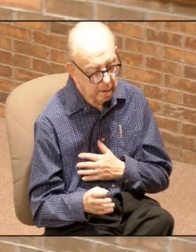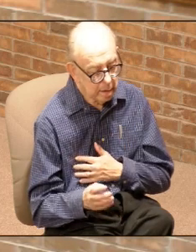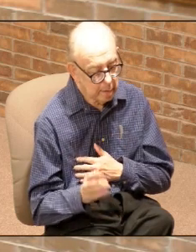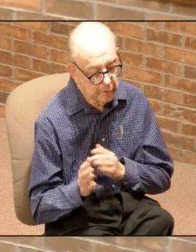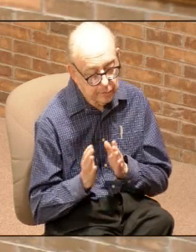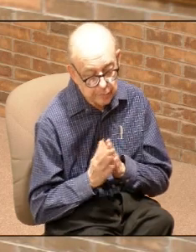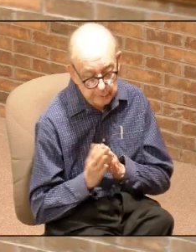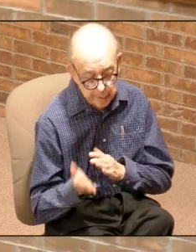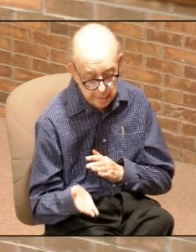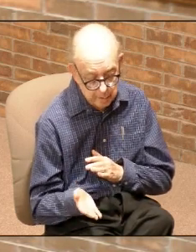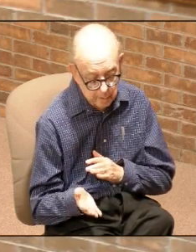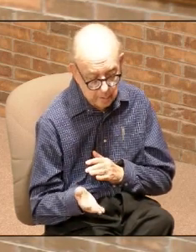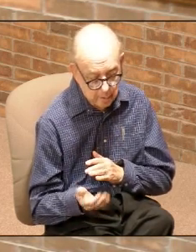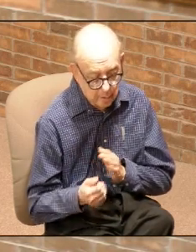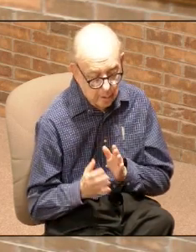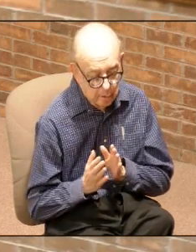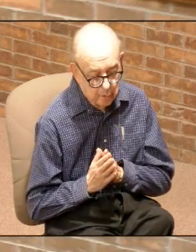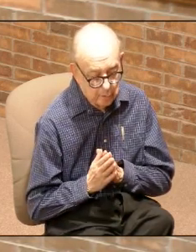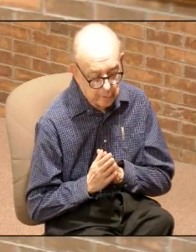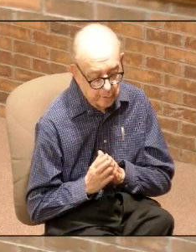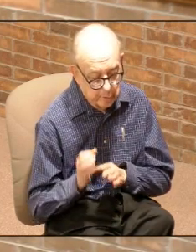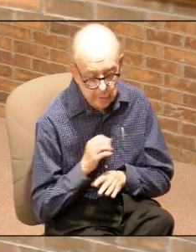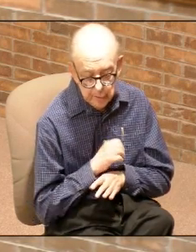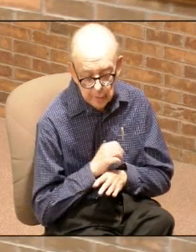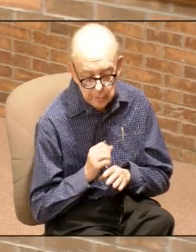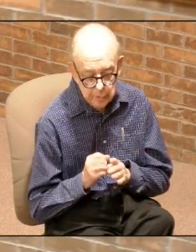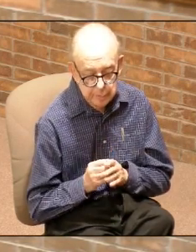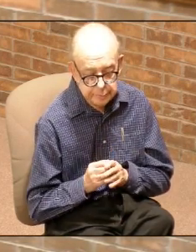pray? I just want to pray at the altar.